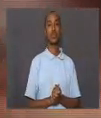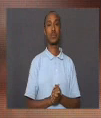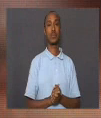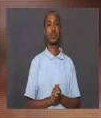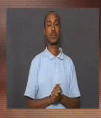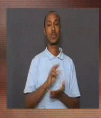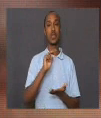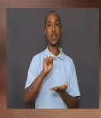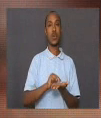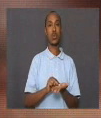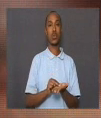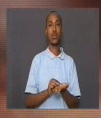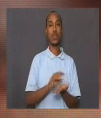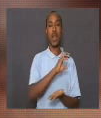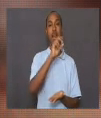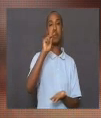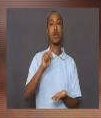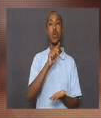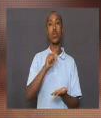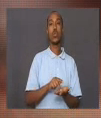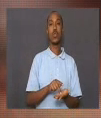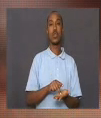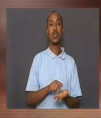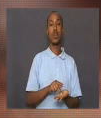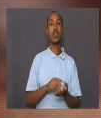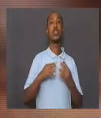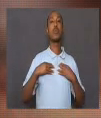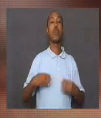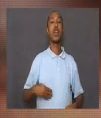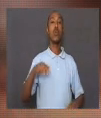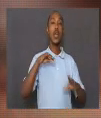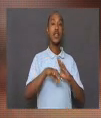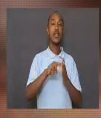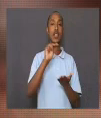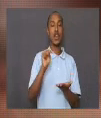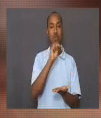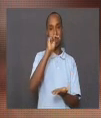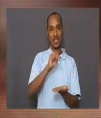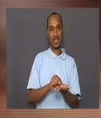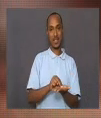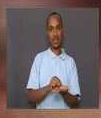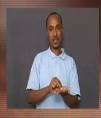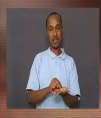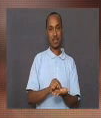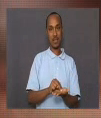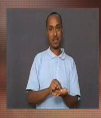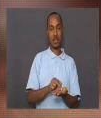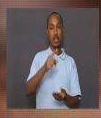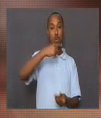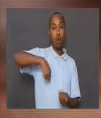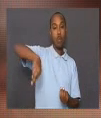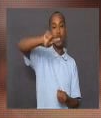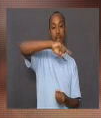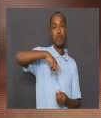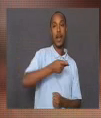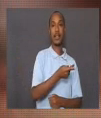The neutrons and the protons are the bodies within the nucleus. The orbiting